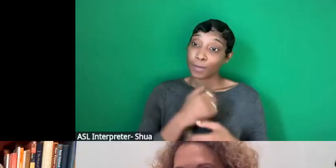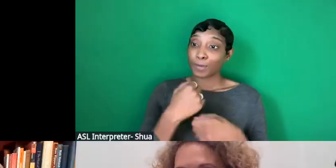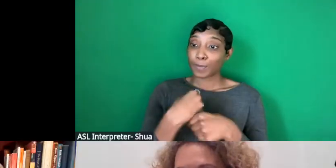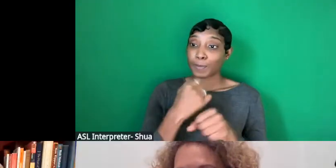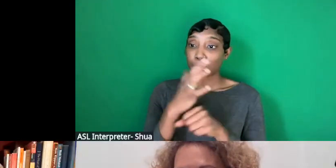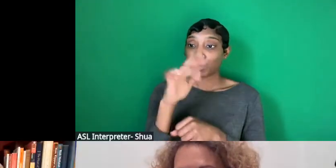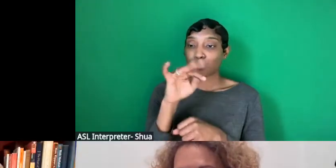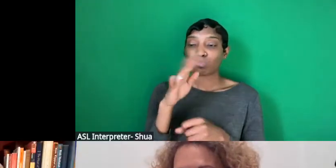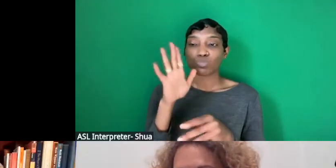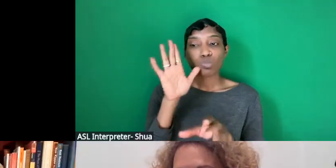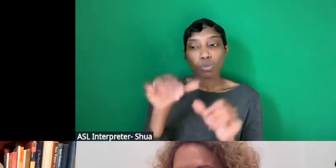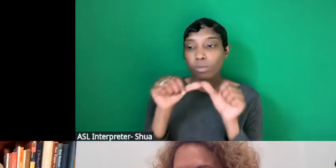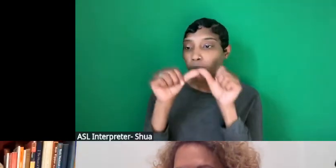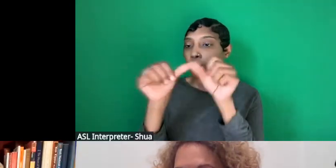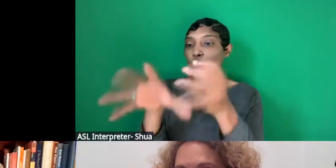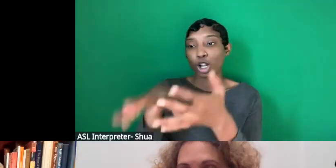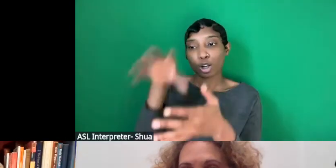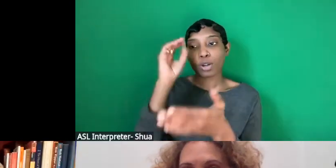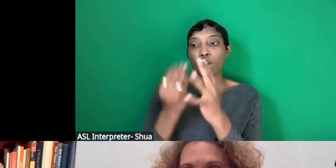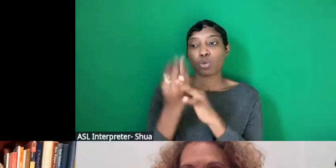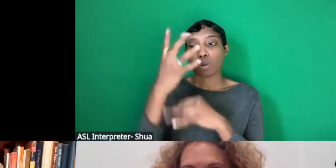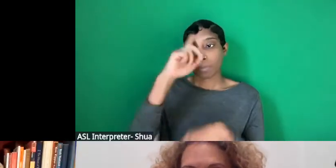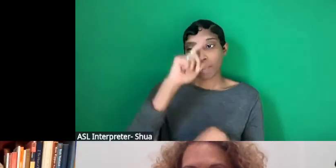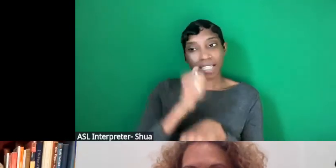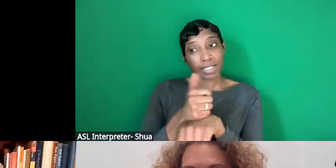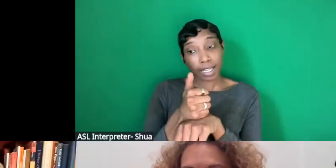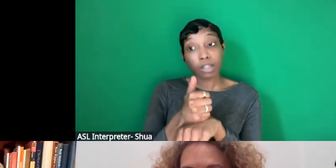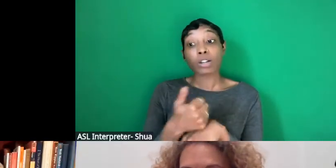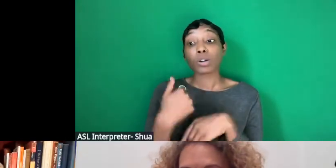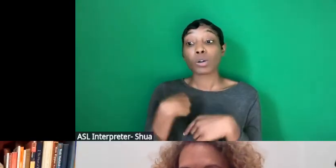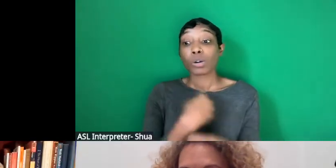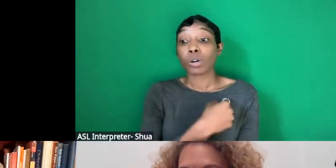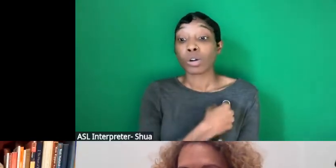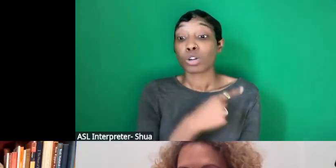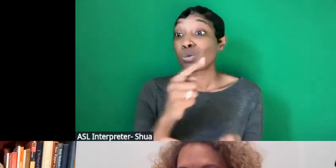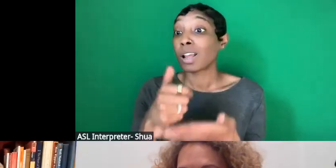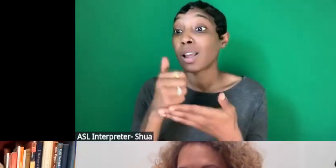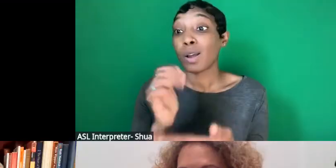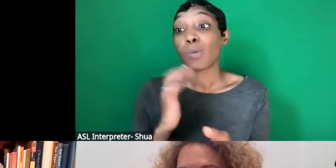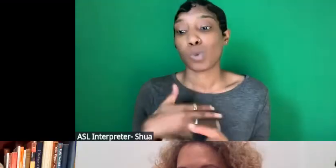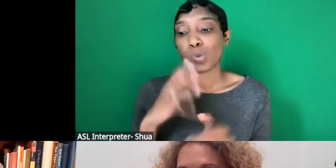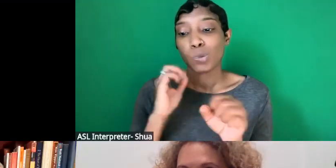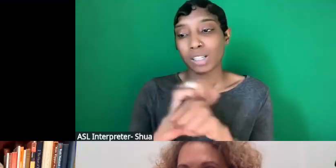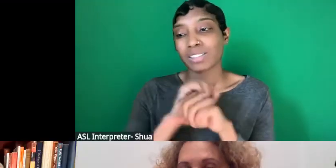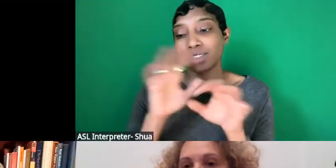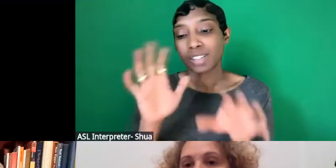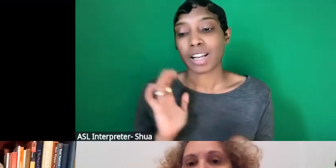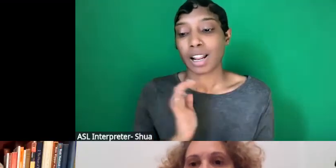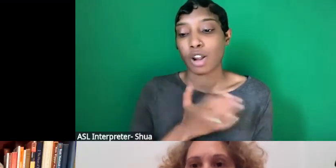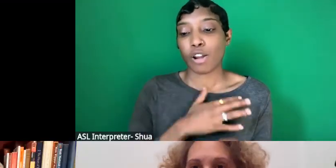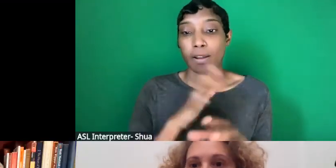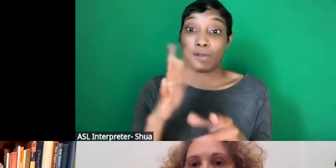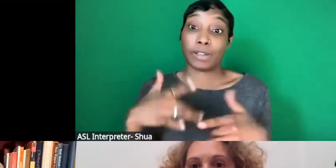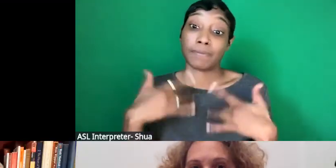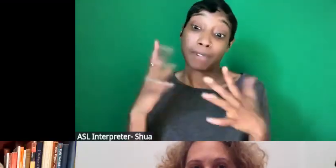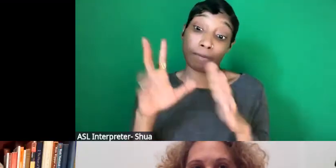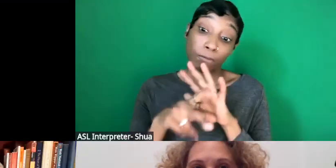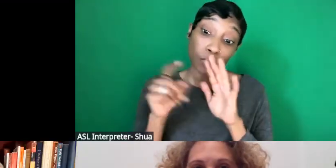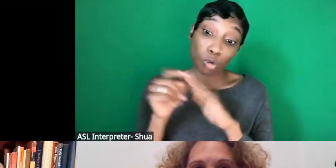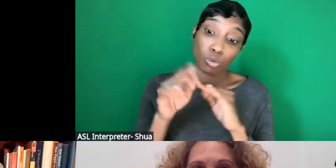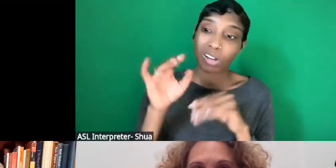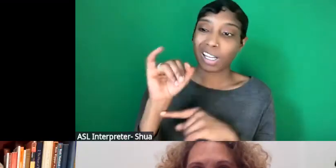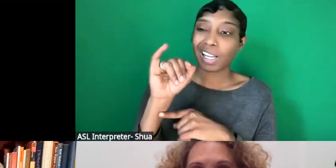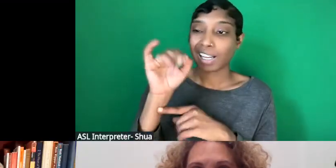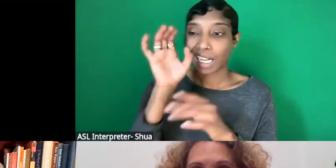learn about growth mindset. To help, we will send our event video and infographic in a follow-up email by the